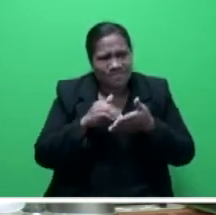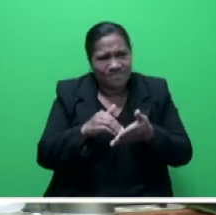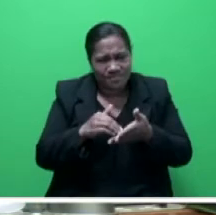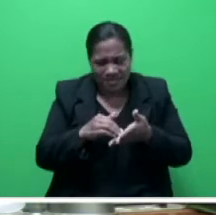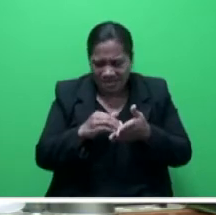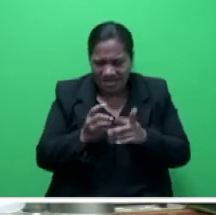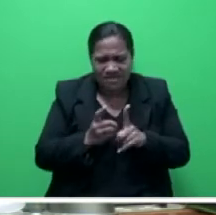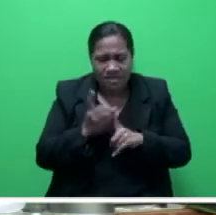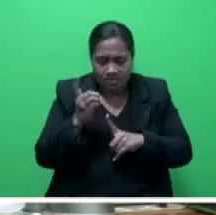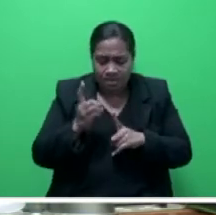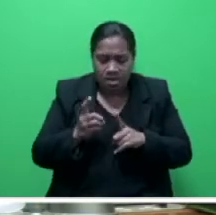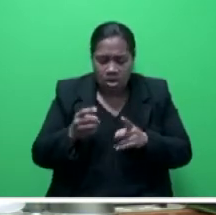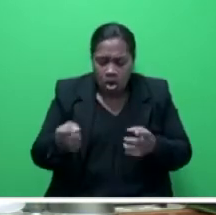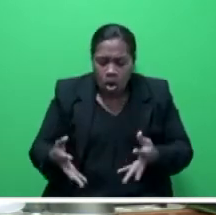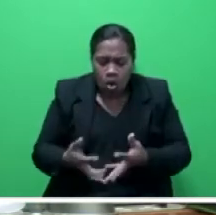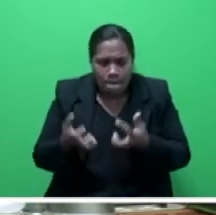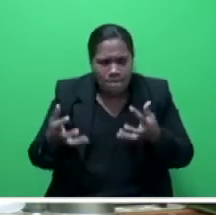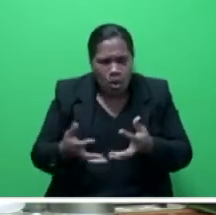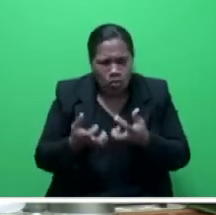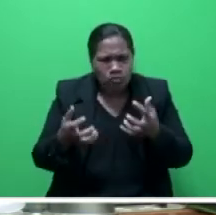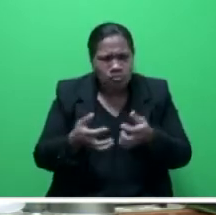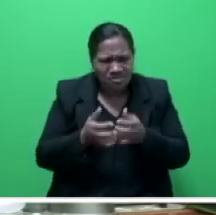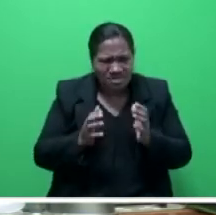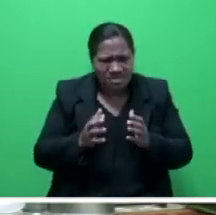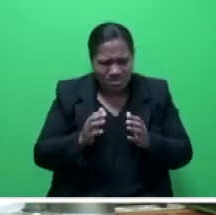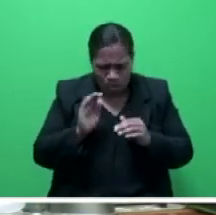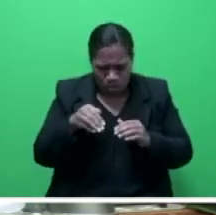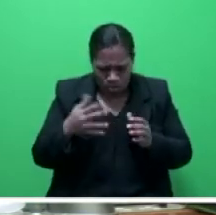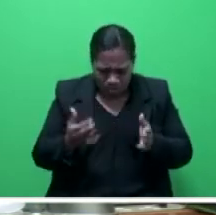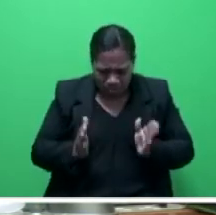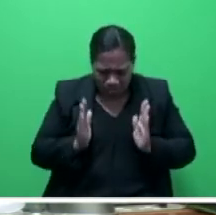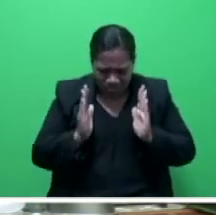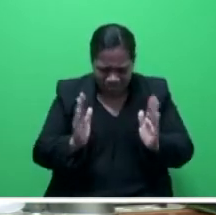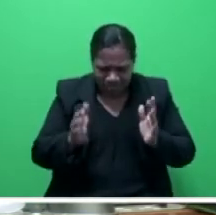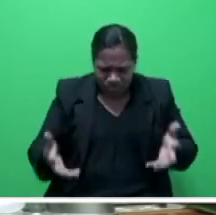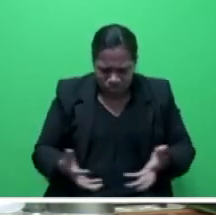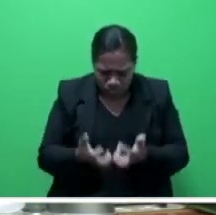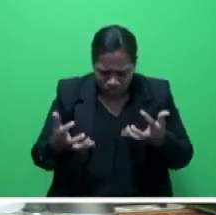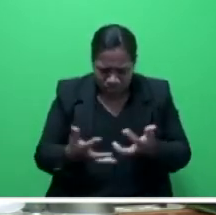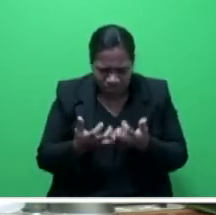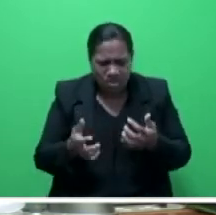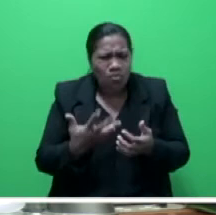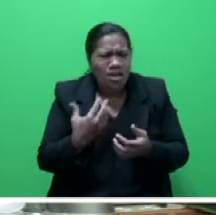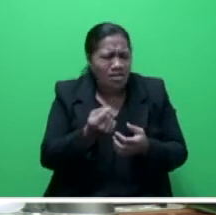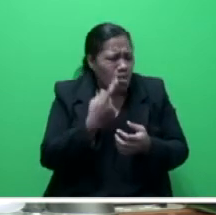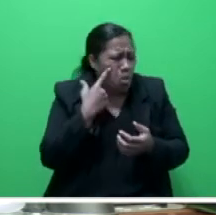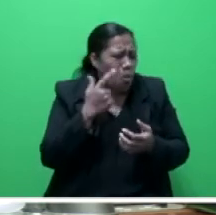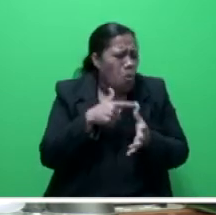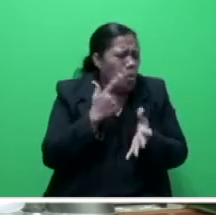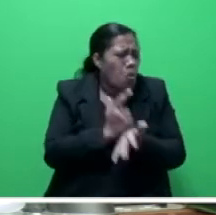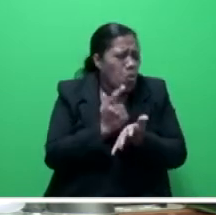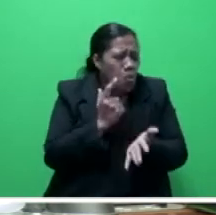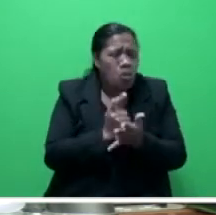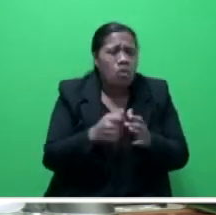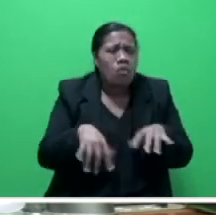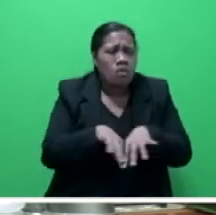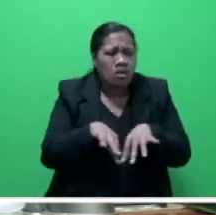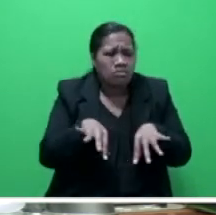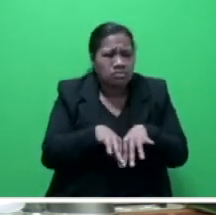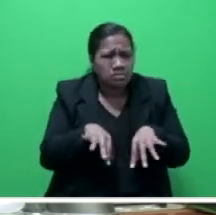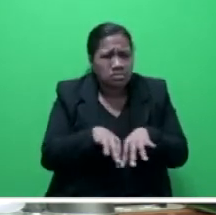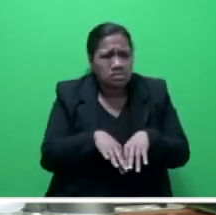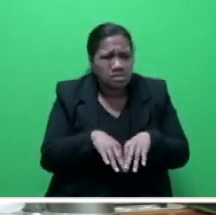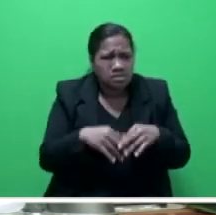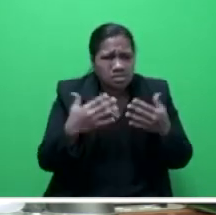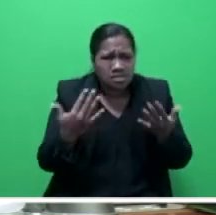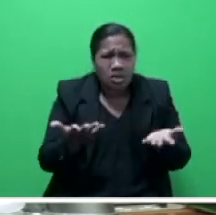individual farms, households as well. A lot of rubbish, a lot of green waste is now finding itself in